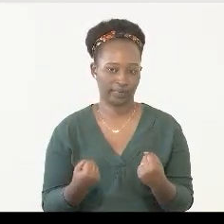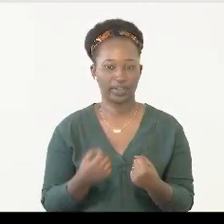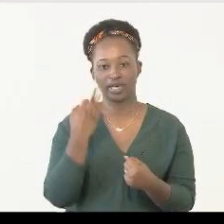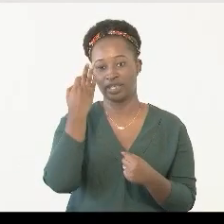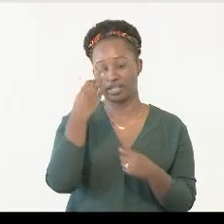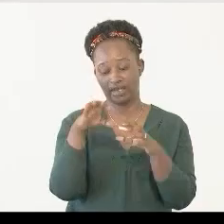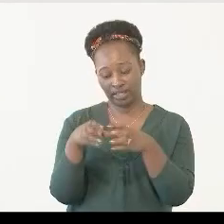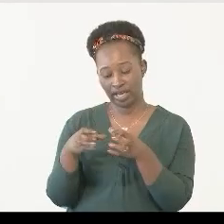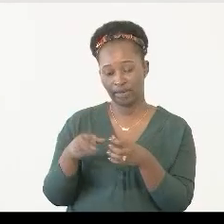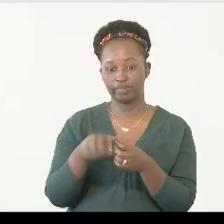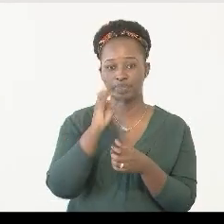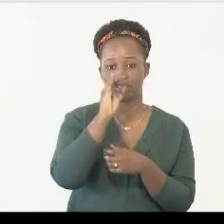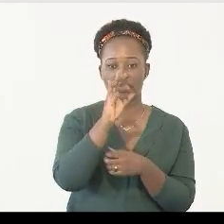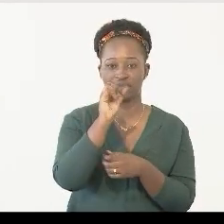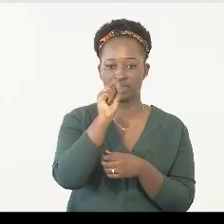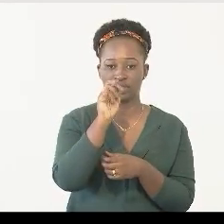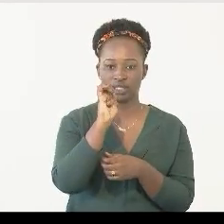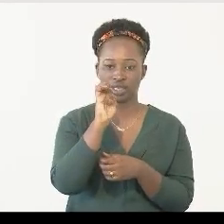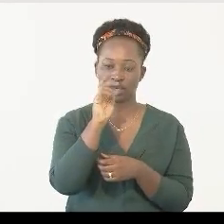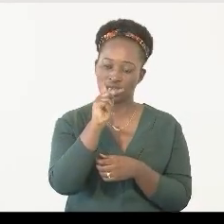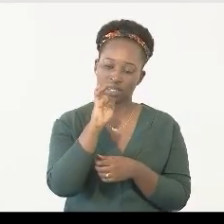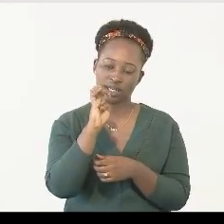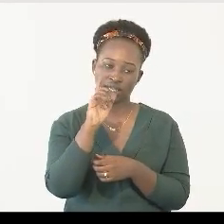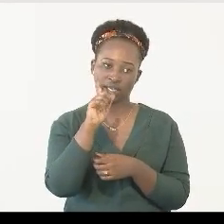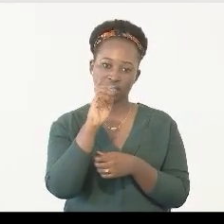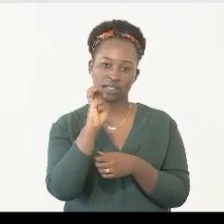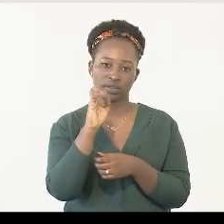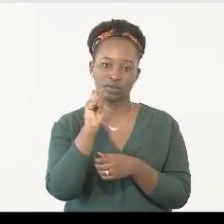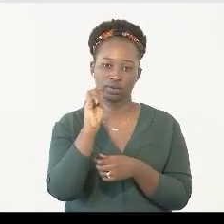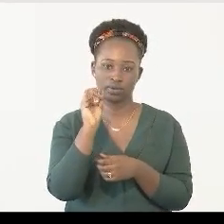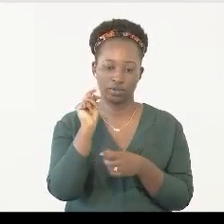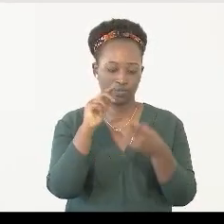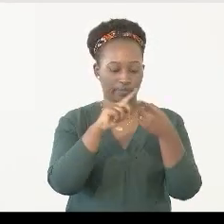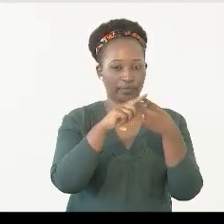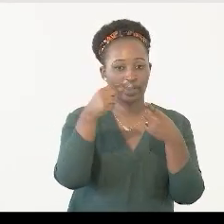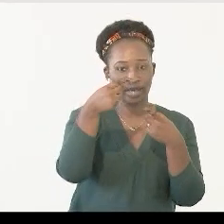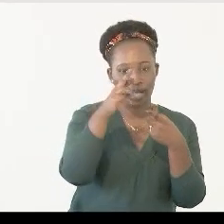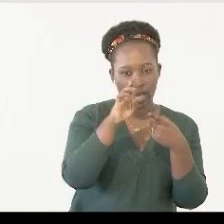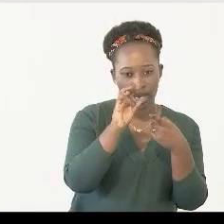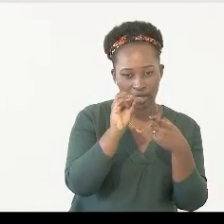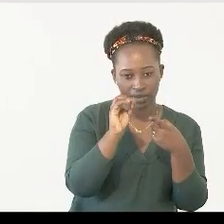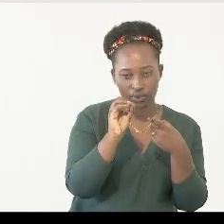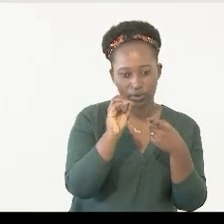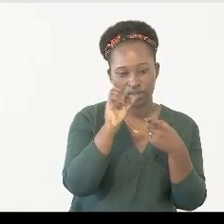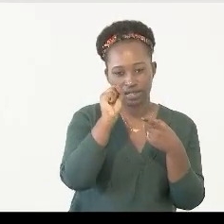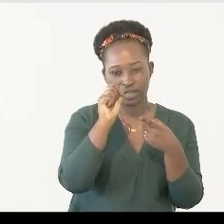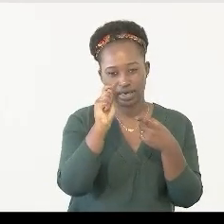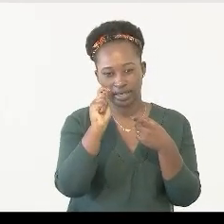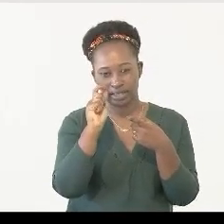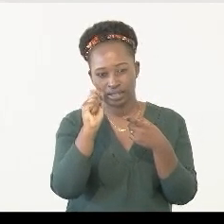of skeletons: hydrostatic skeleton, exoskeleton, and endoskeleton.